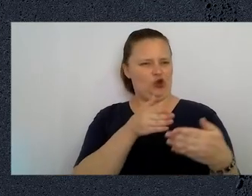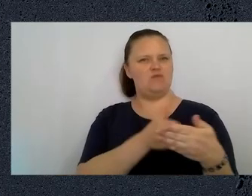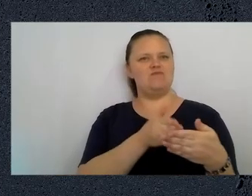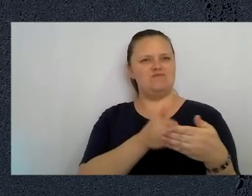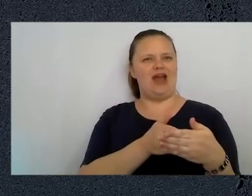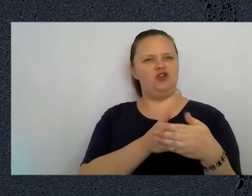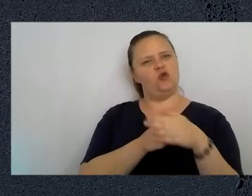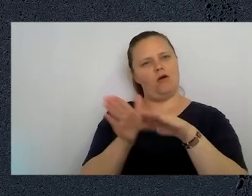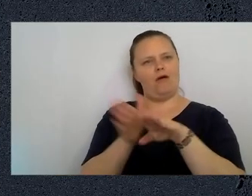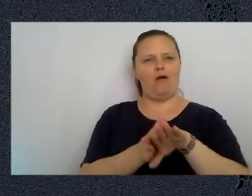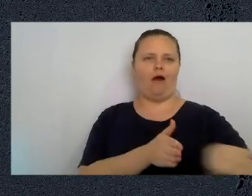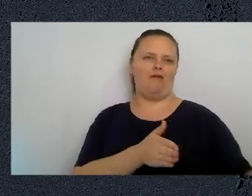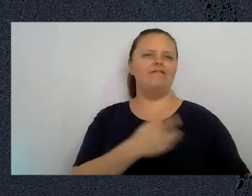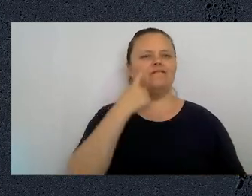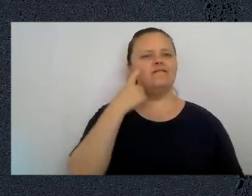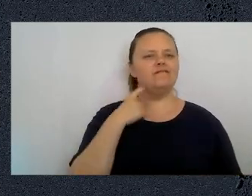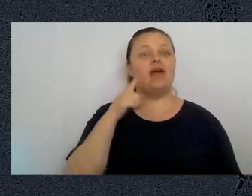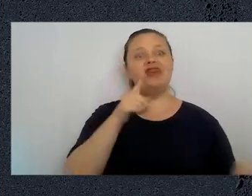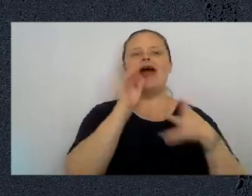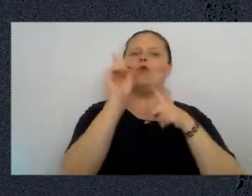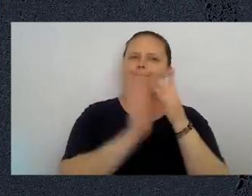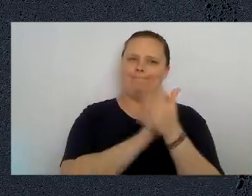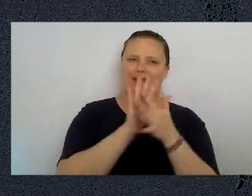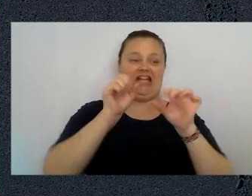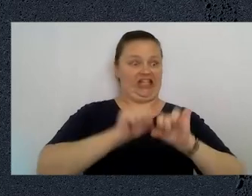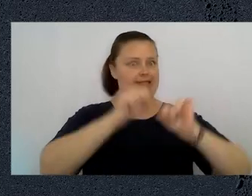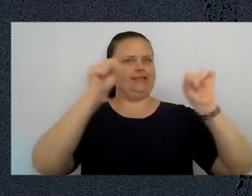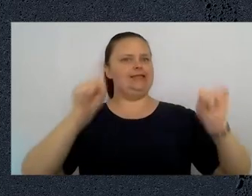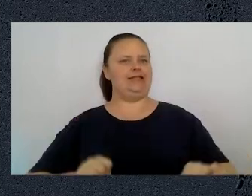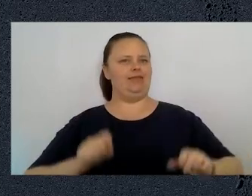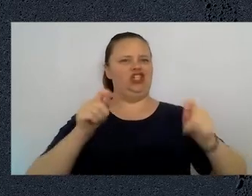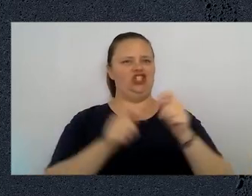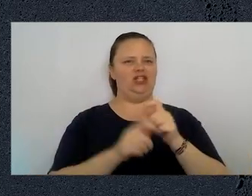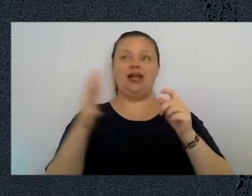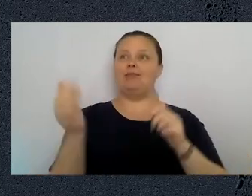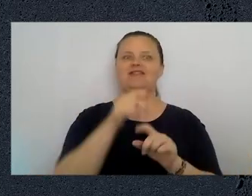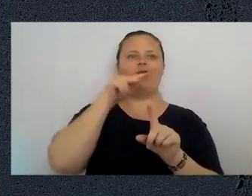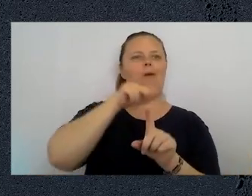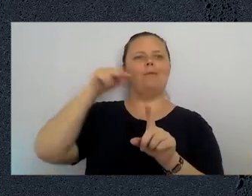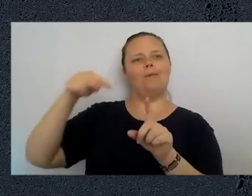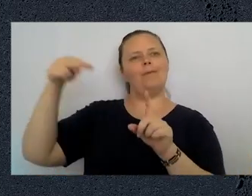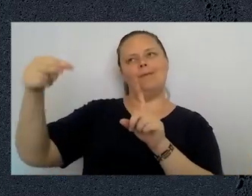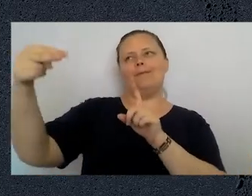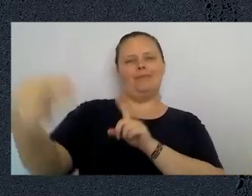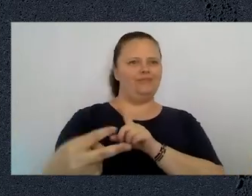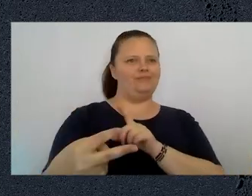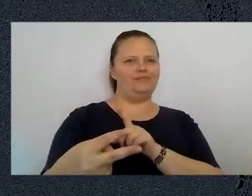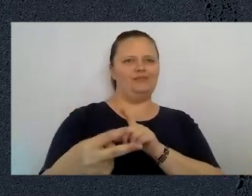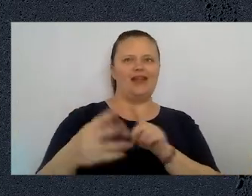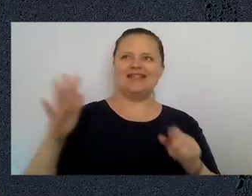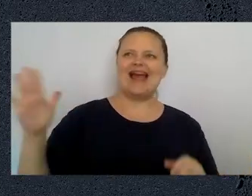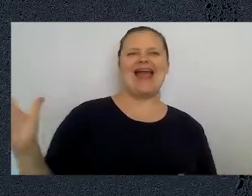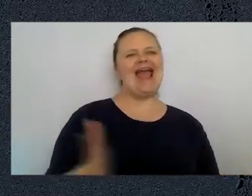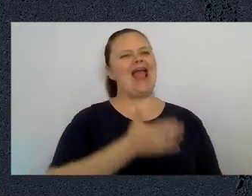in place. Yeah. That is systemic change. And it needs to come from every angle. And it's an everybody problem, like we